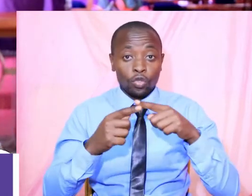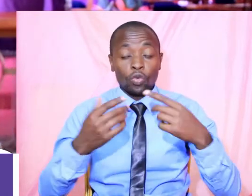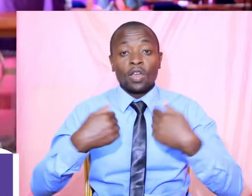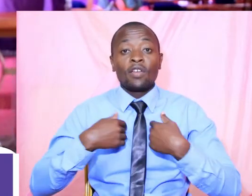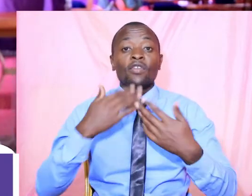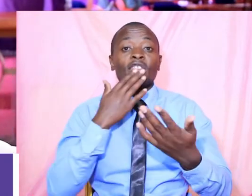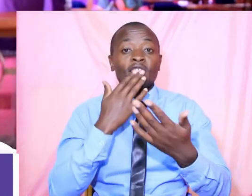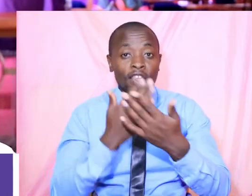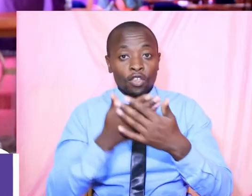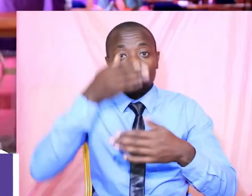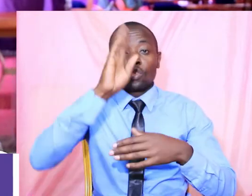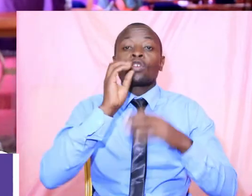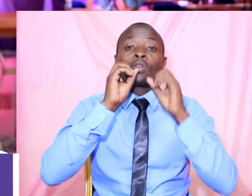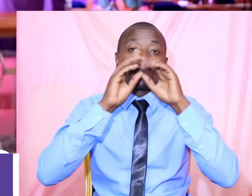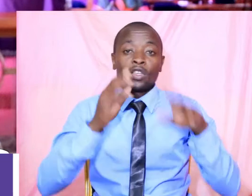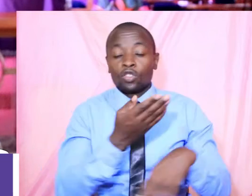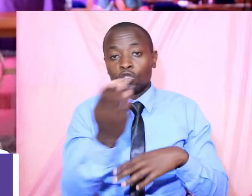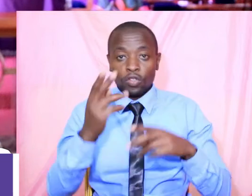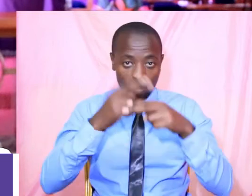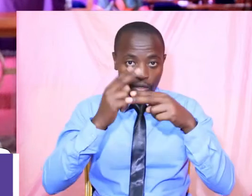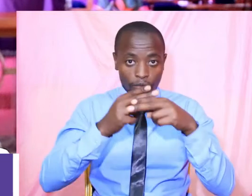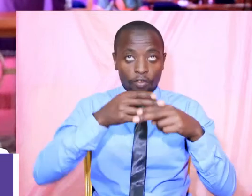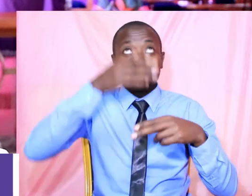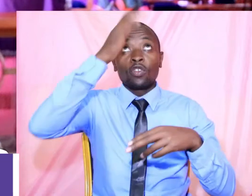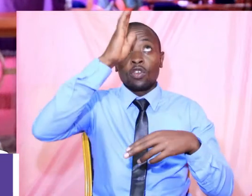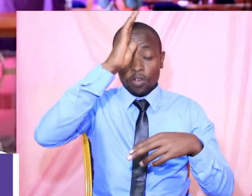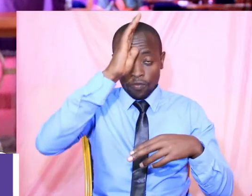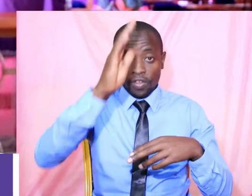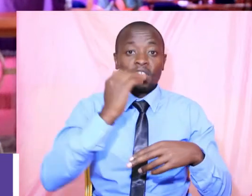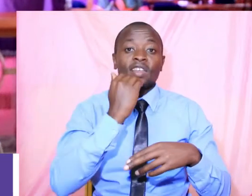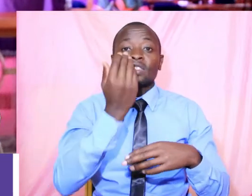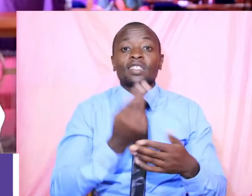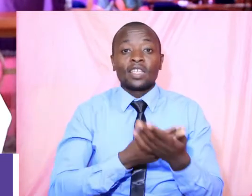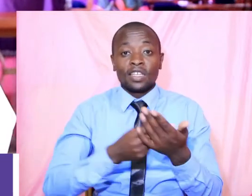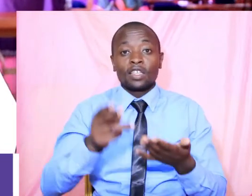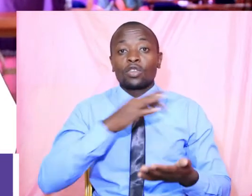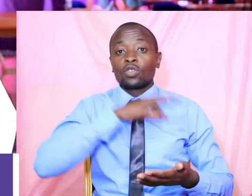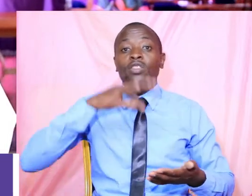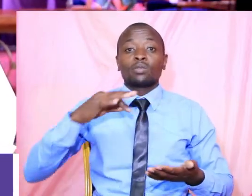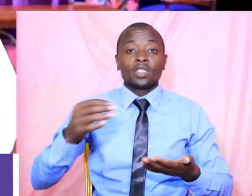God bless you. In the name of God, Father, Son, and Holy Spirit.